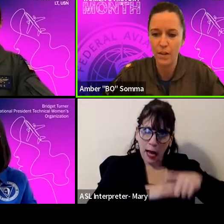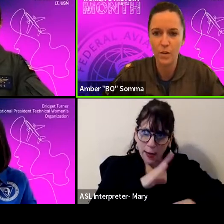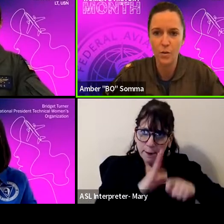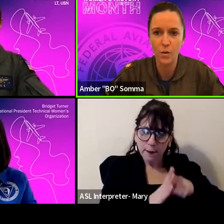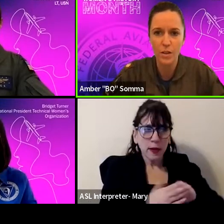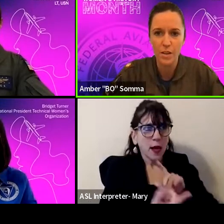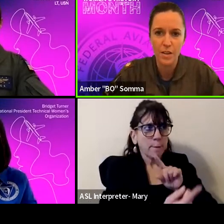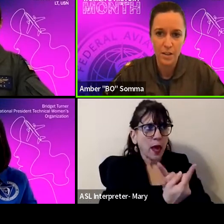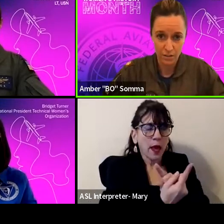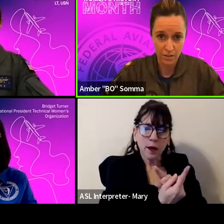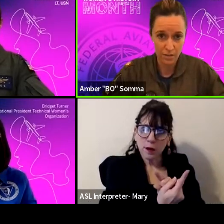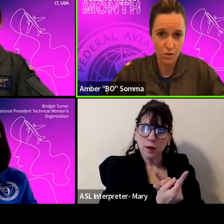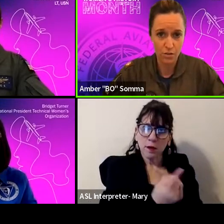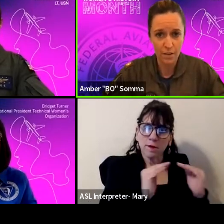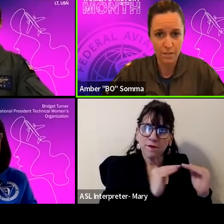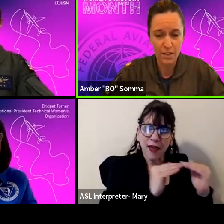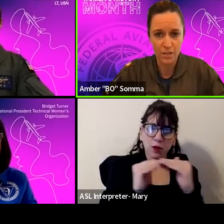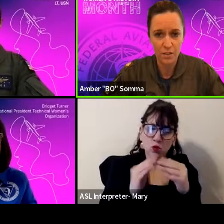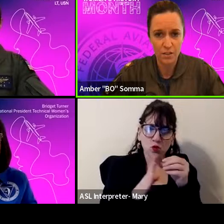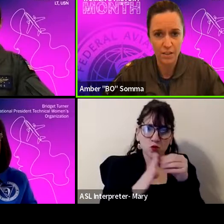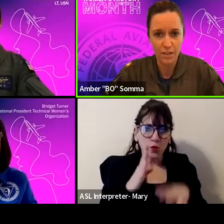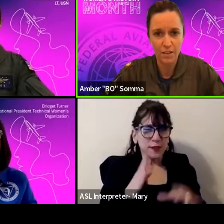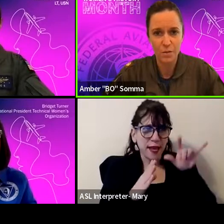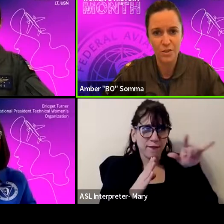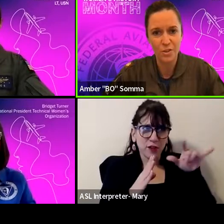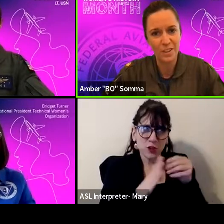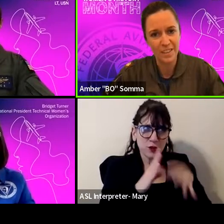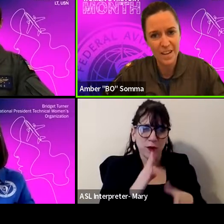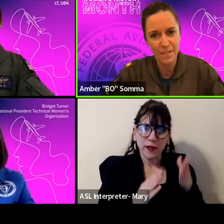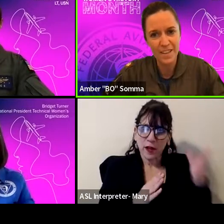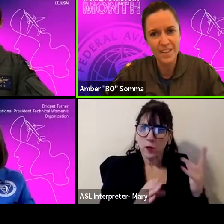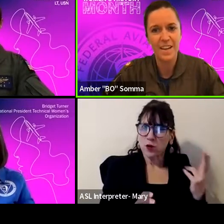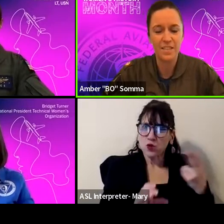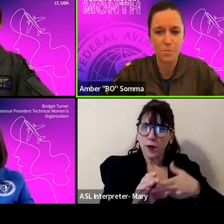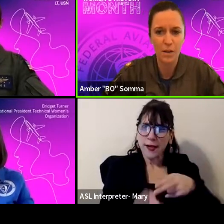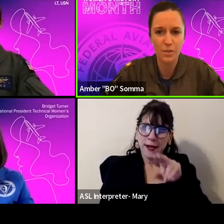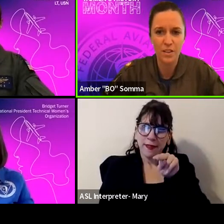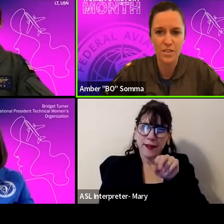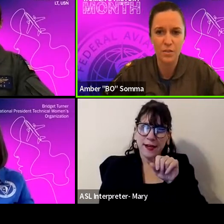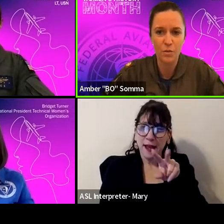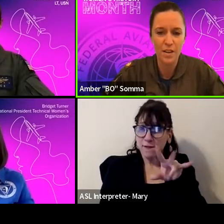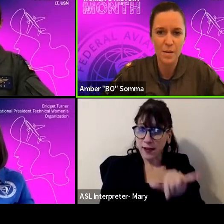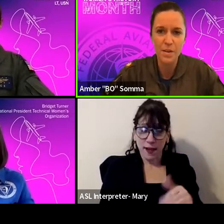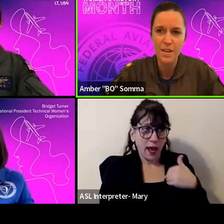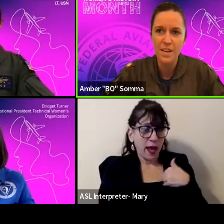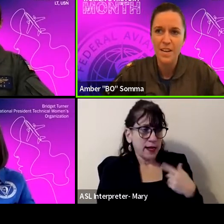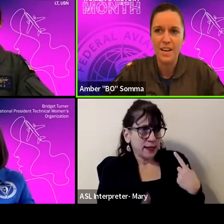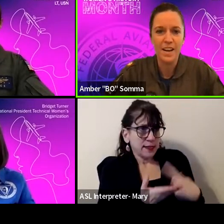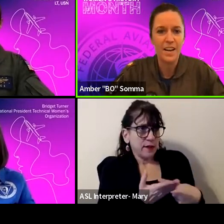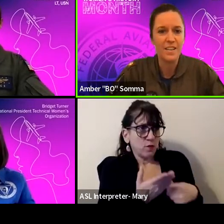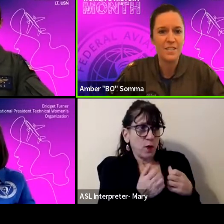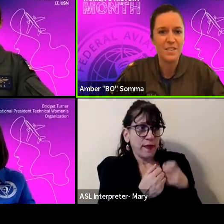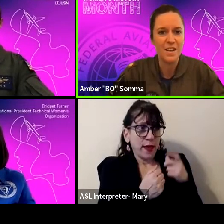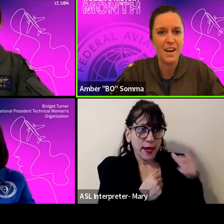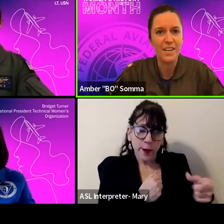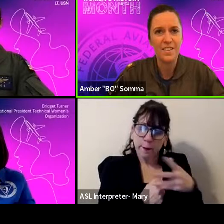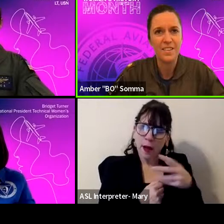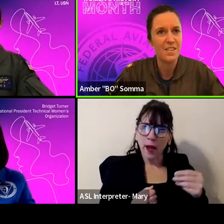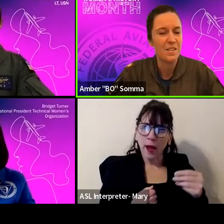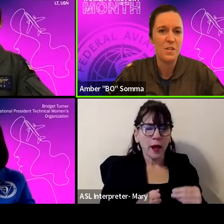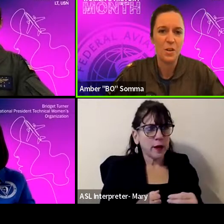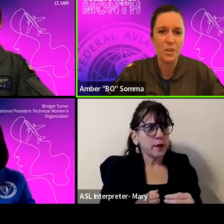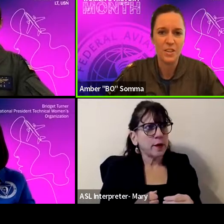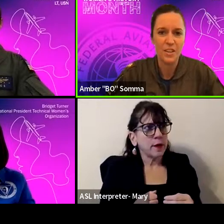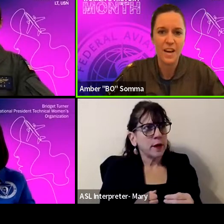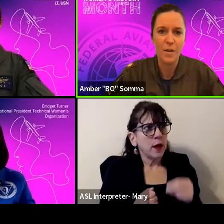one of my fellow students, aviation students out there that was joining the Navy. Had some conversations with him and kind of